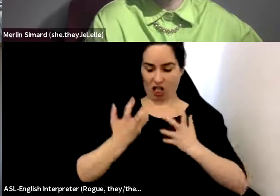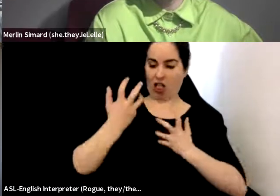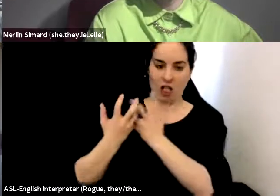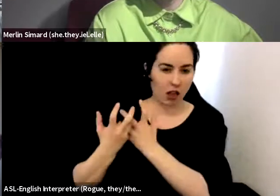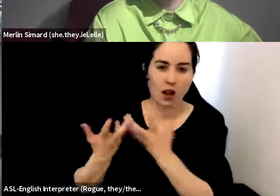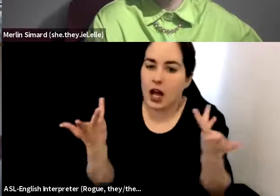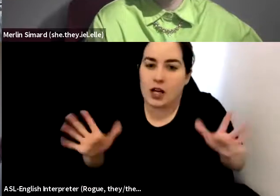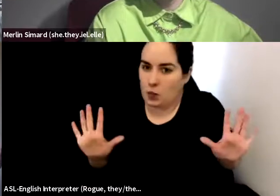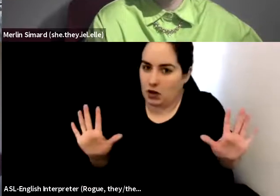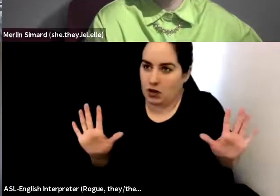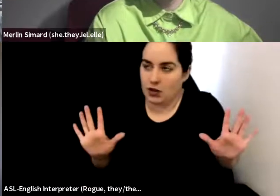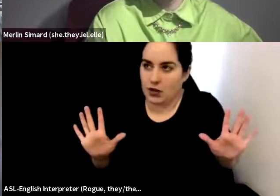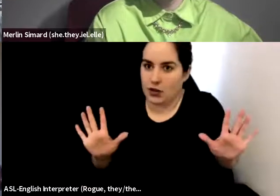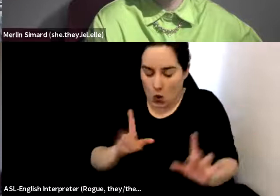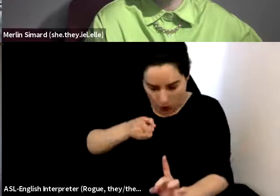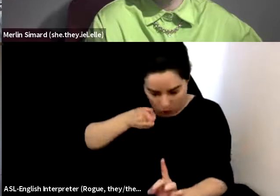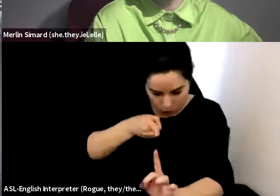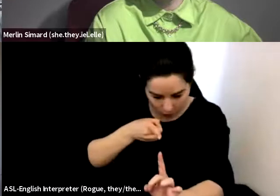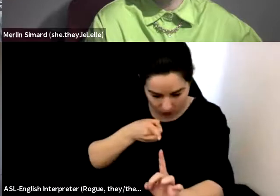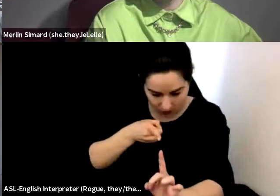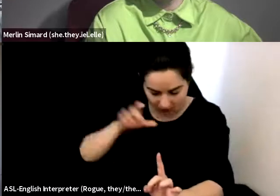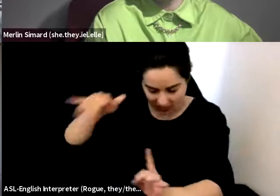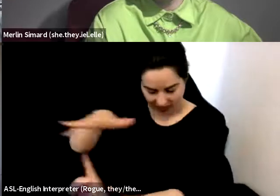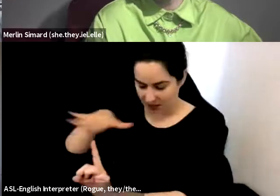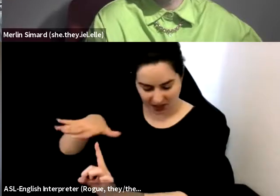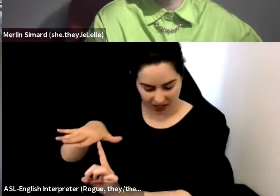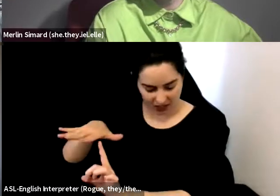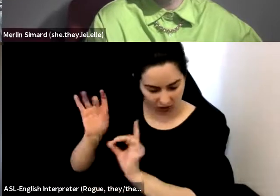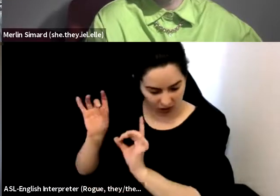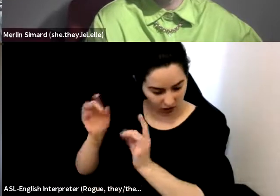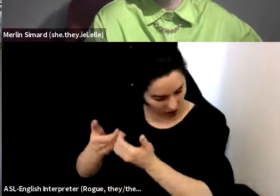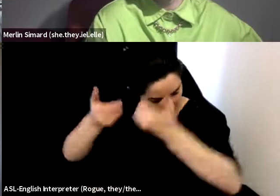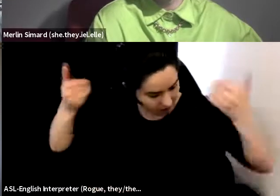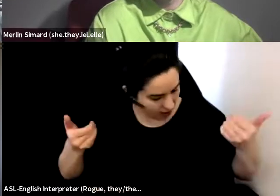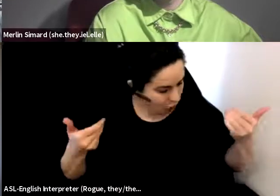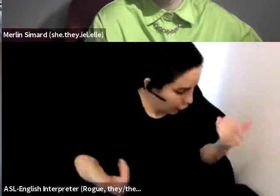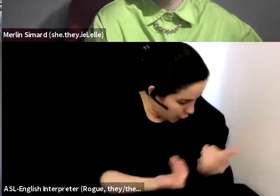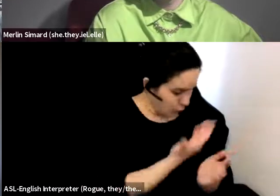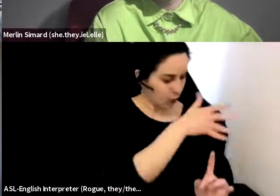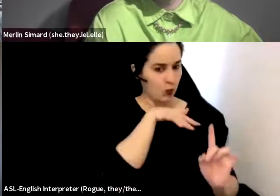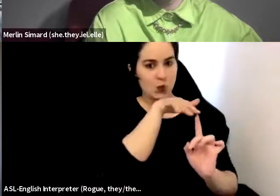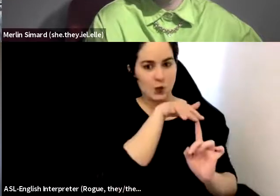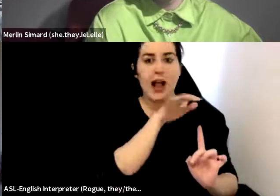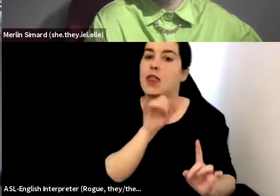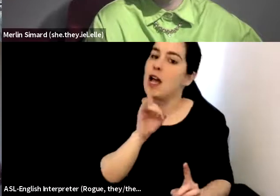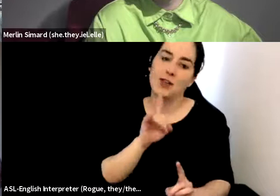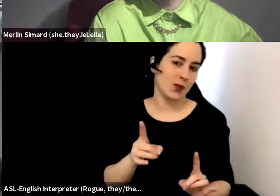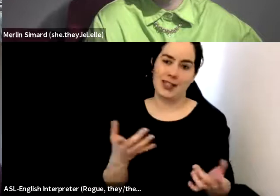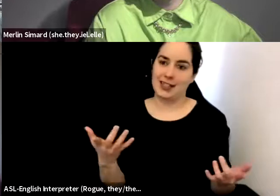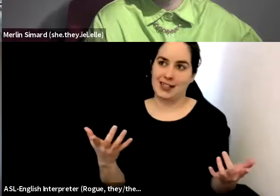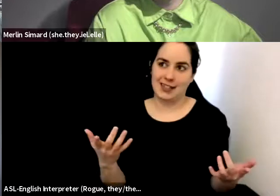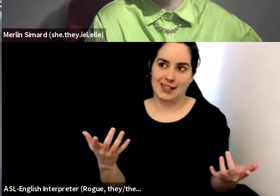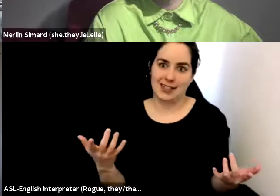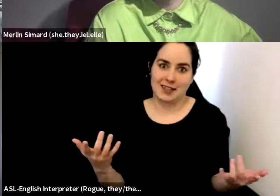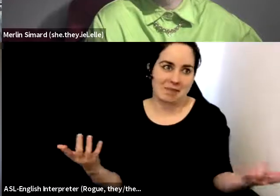to change the ways that we engage with one another are directly related to how I choose